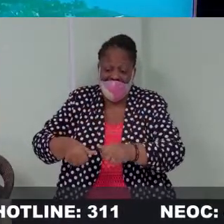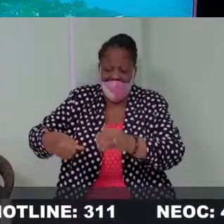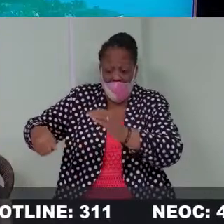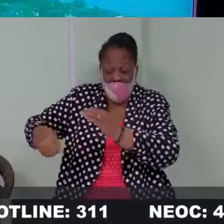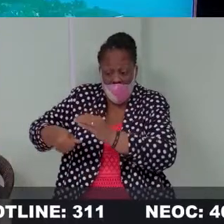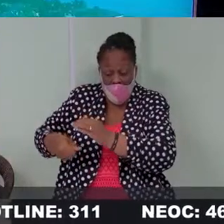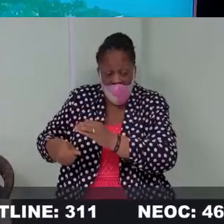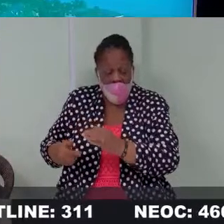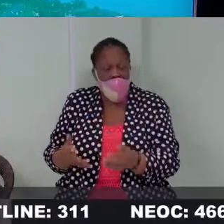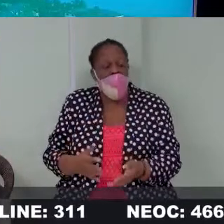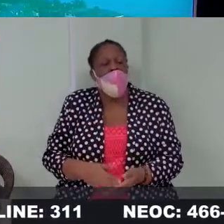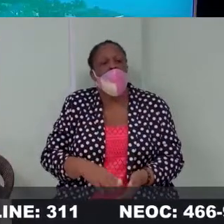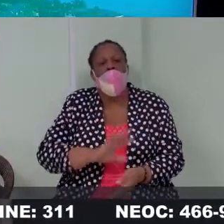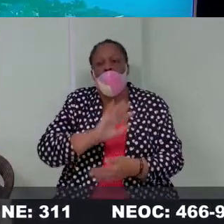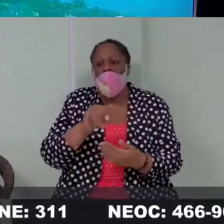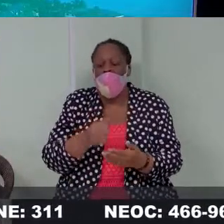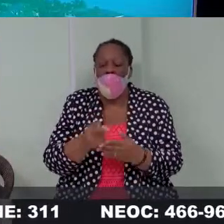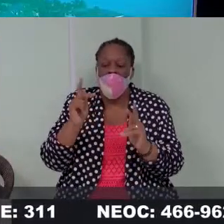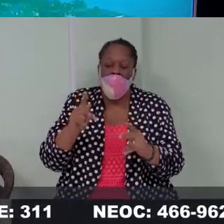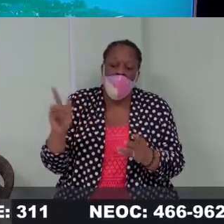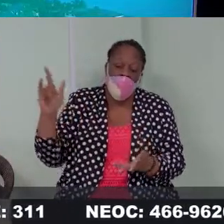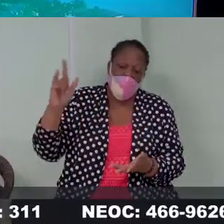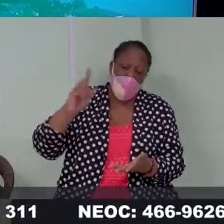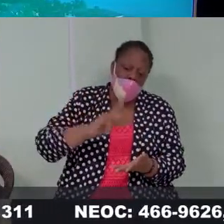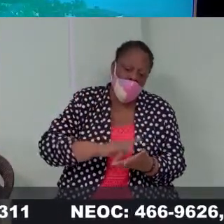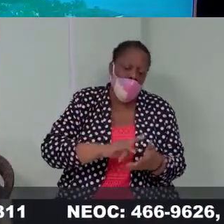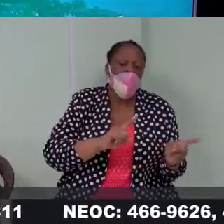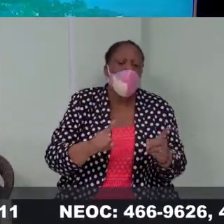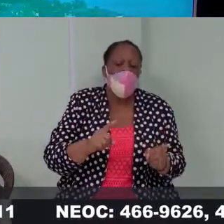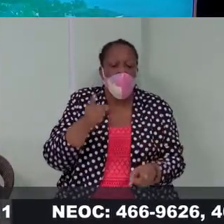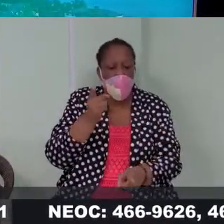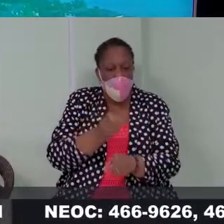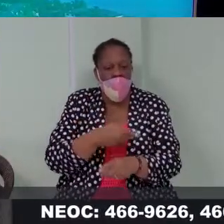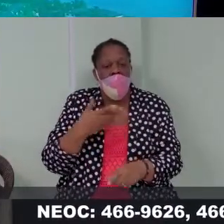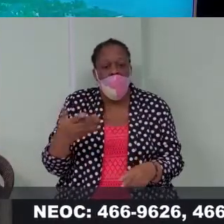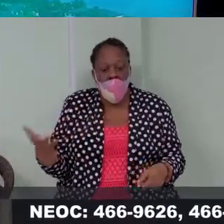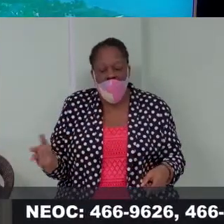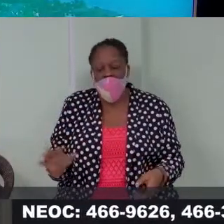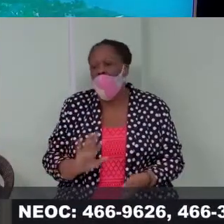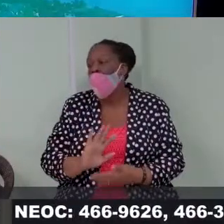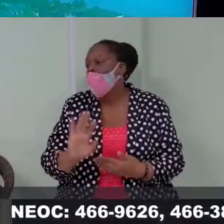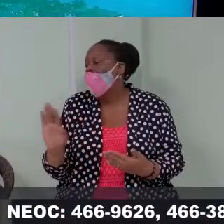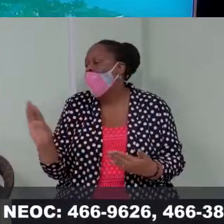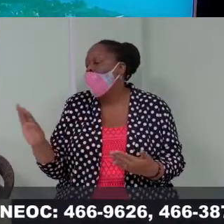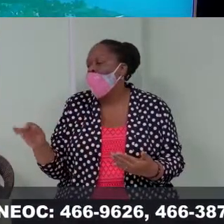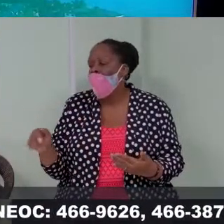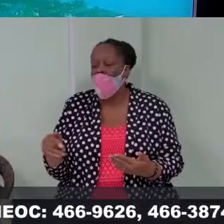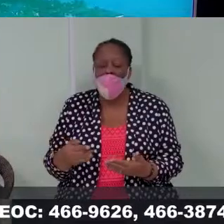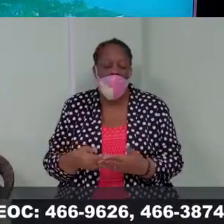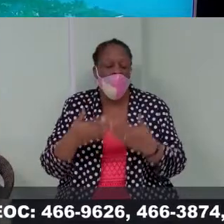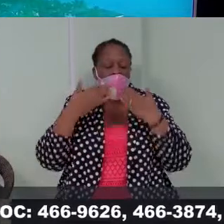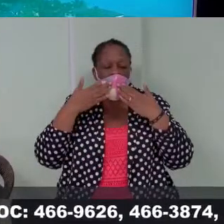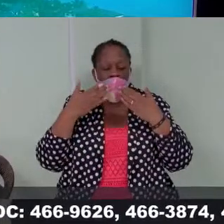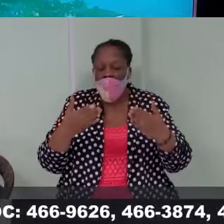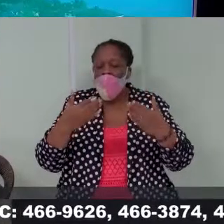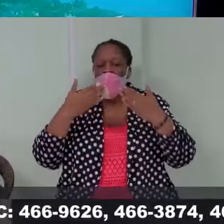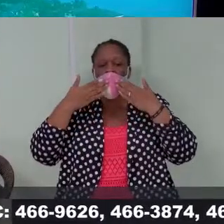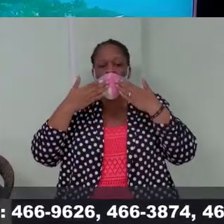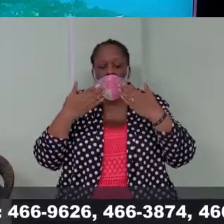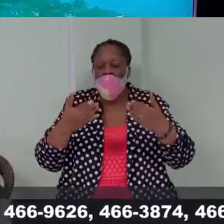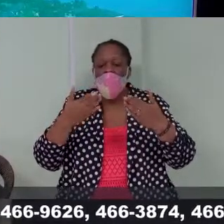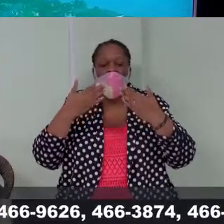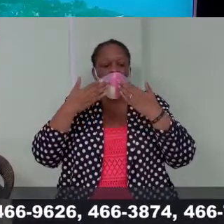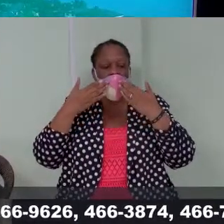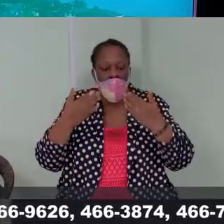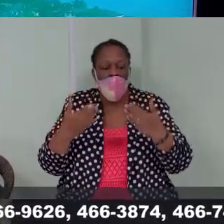respect to travelers and so on. Everyone really should be thanked for playing their part. And so